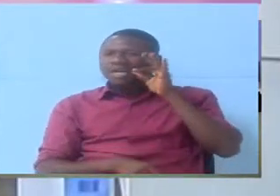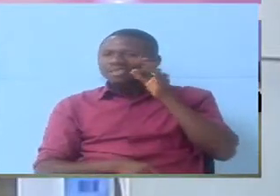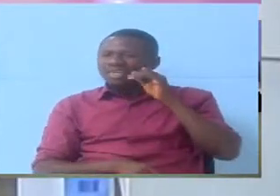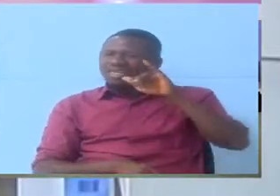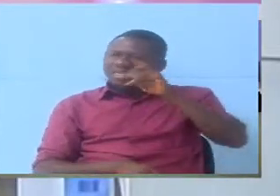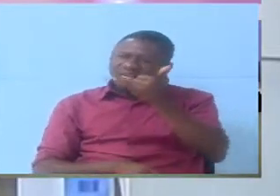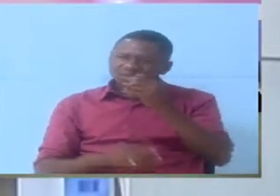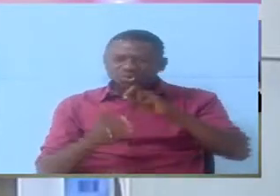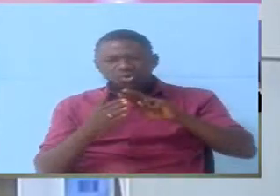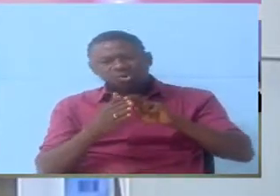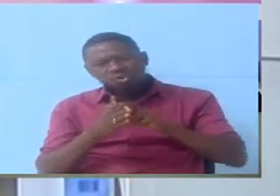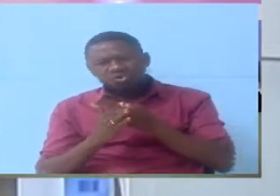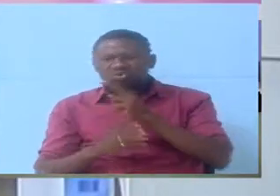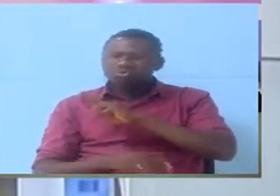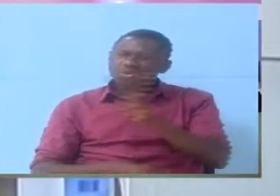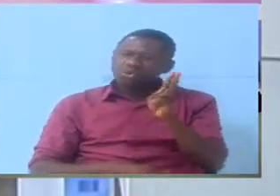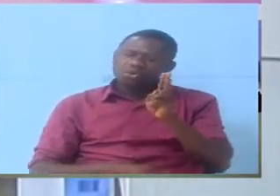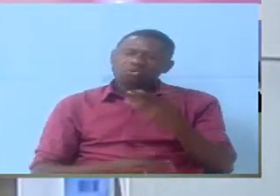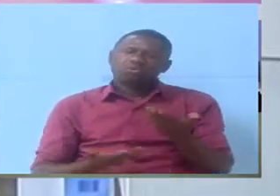respond.